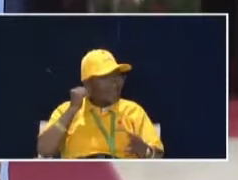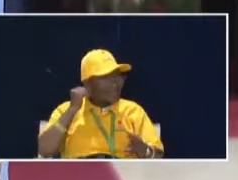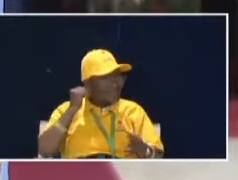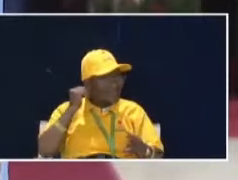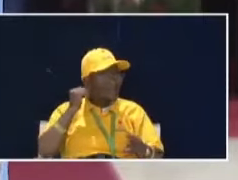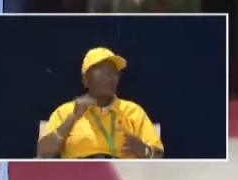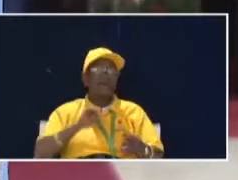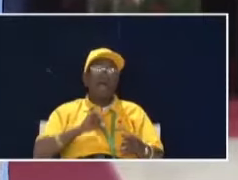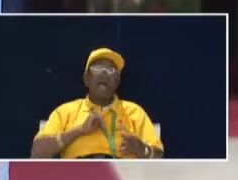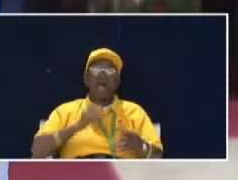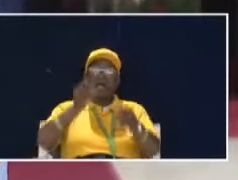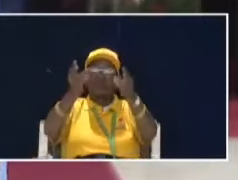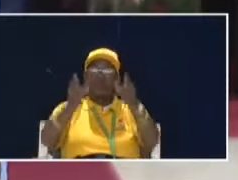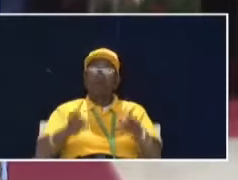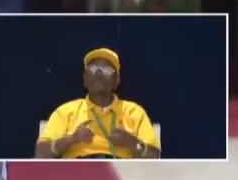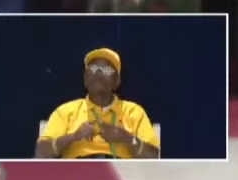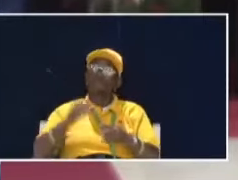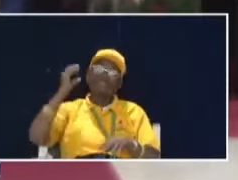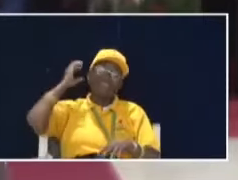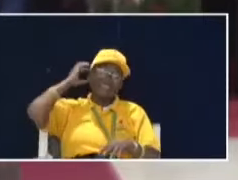I want to hear from you.